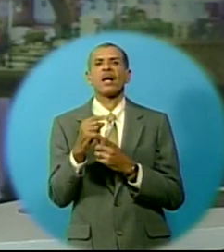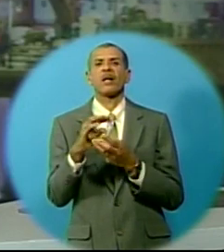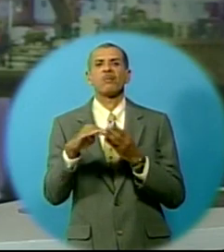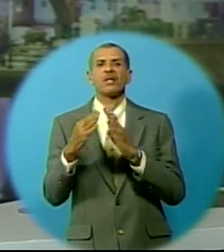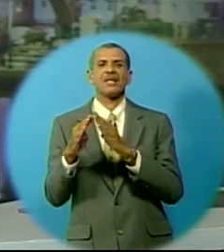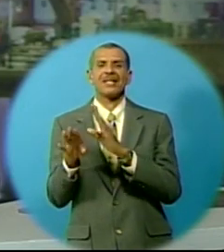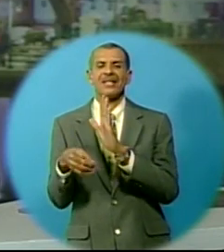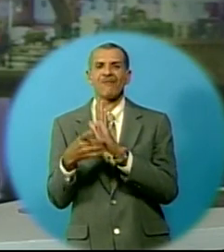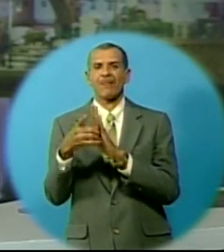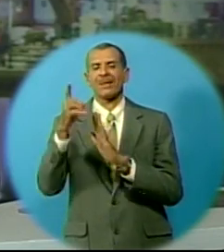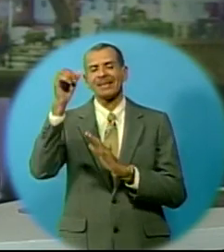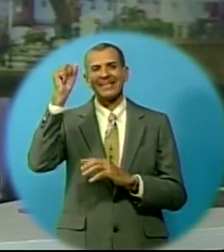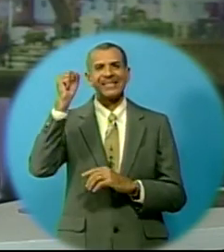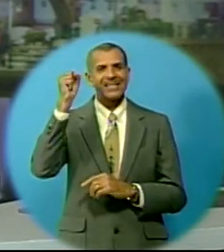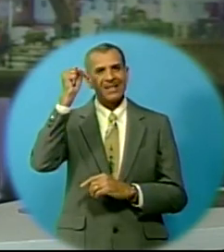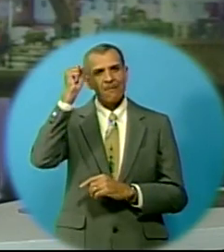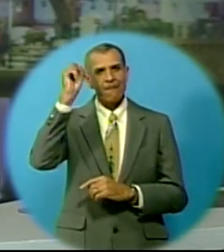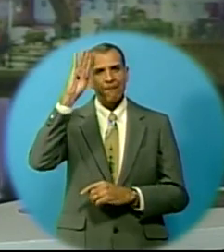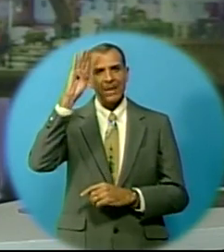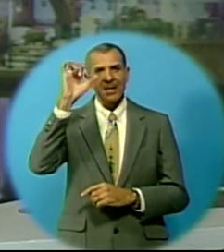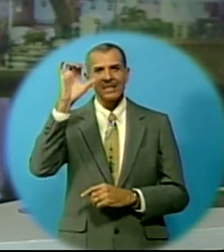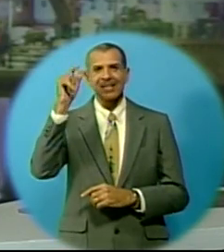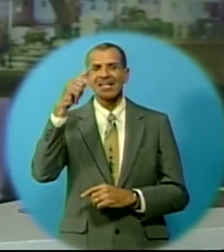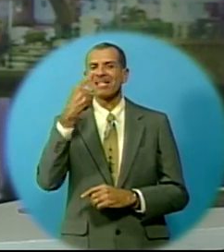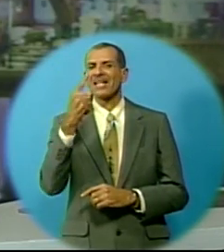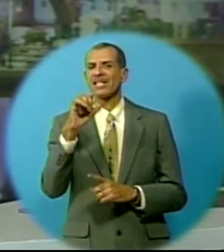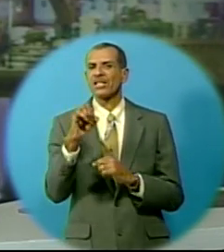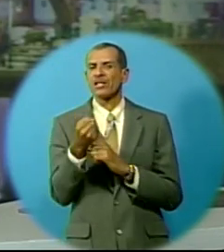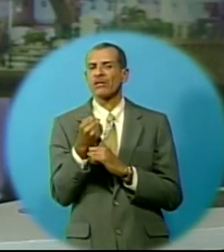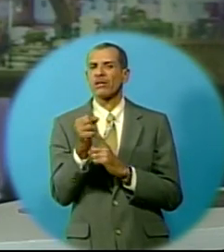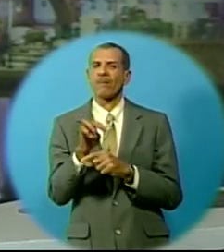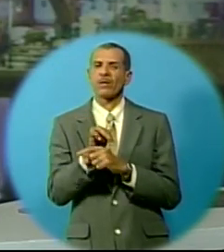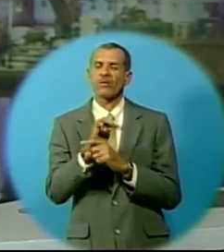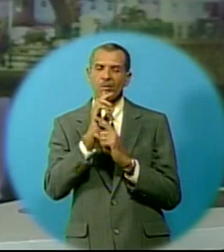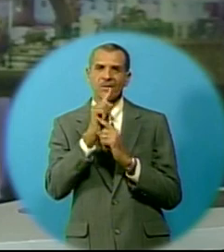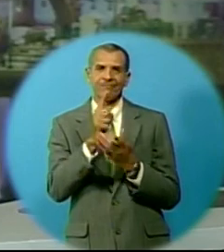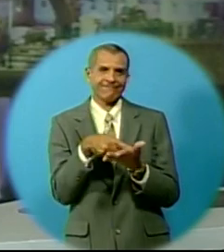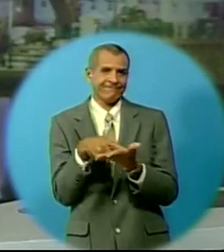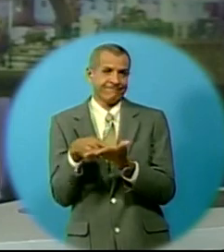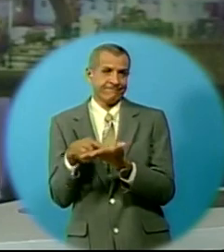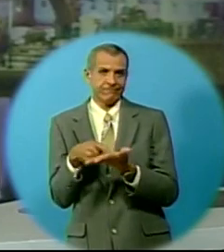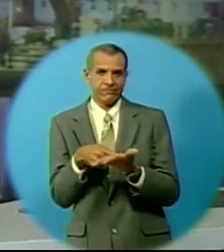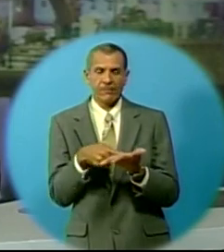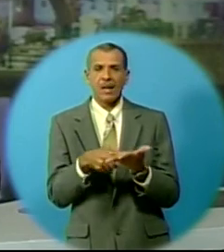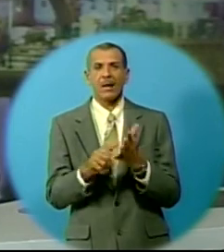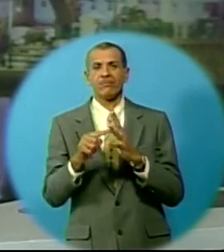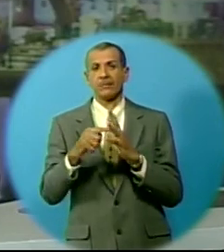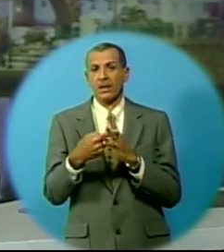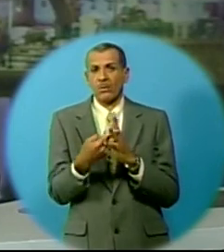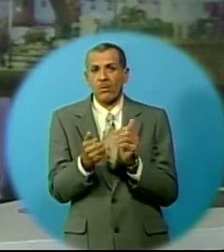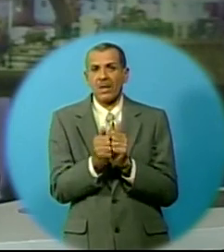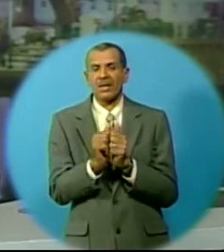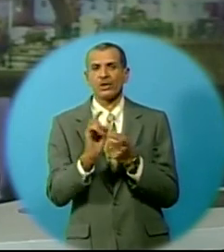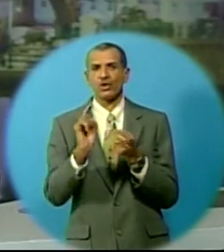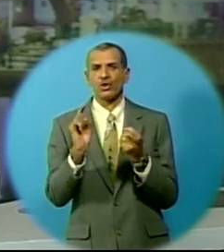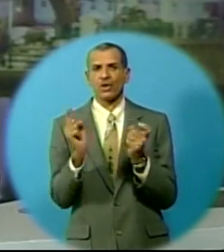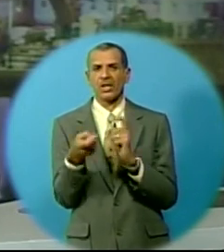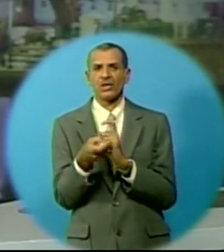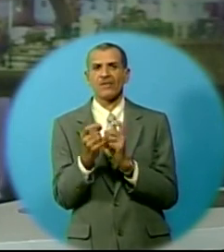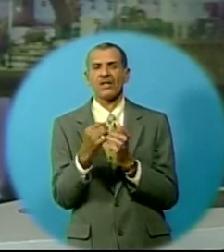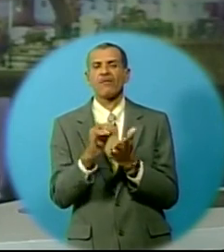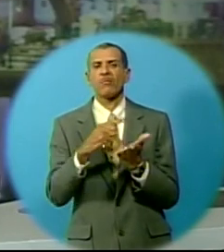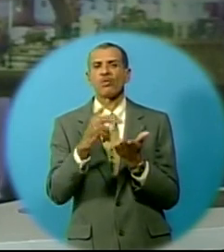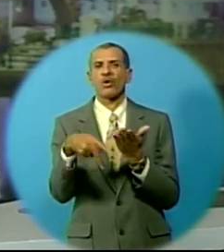Community Development, Steve Blackett, says it's a situation his ministry intends to address. For starters, there will be a change in some of